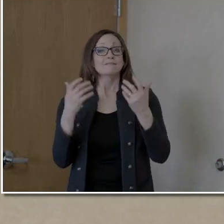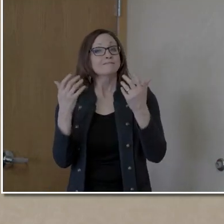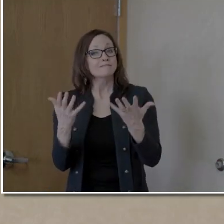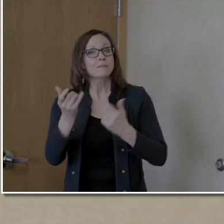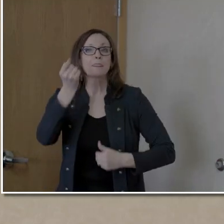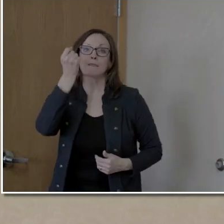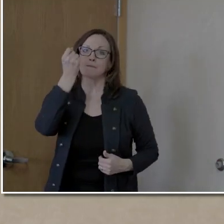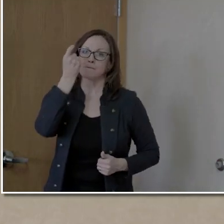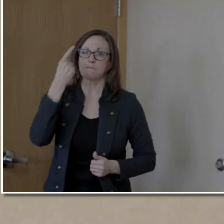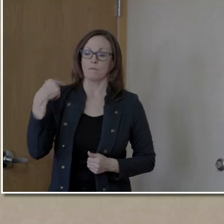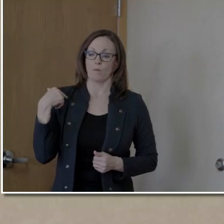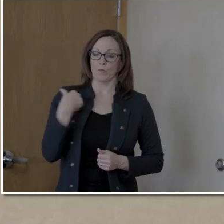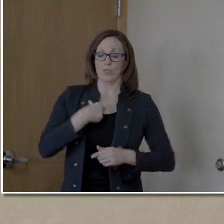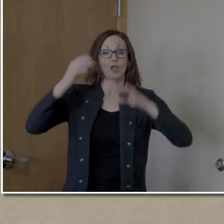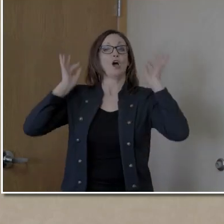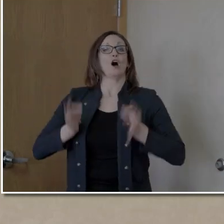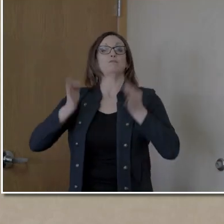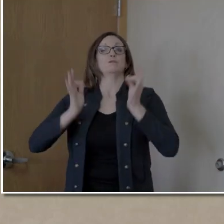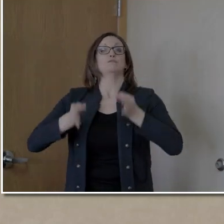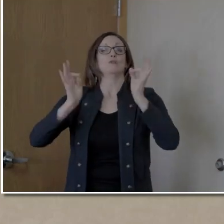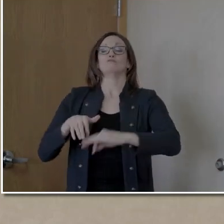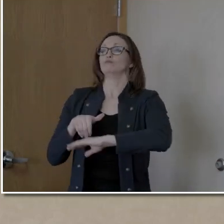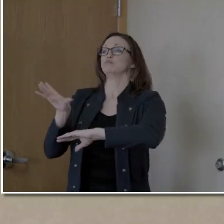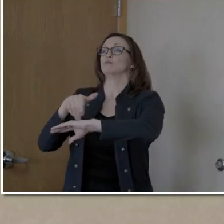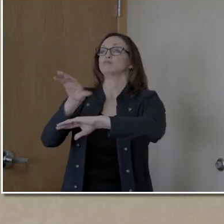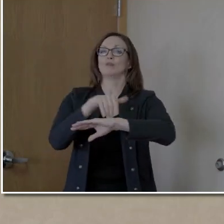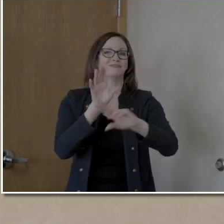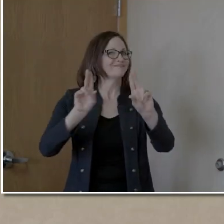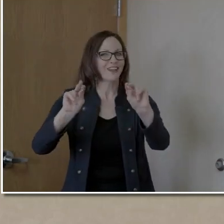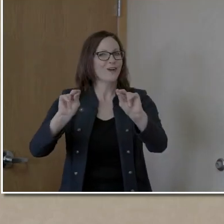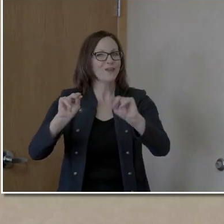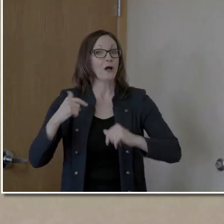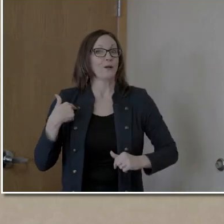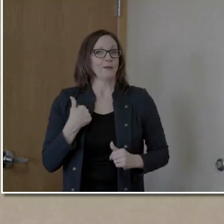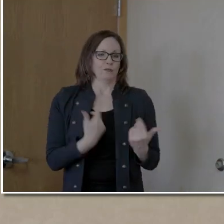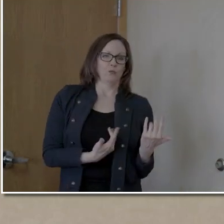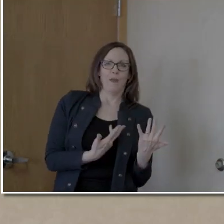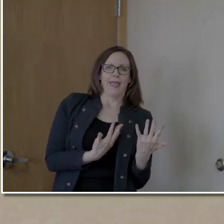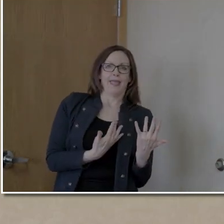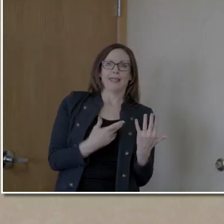to mobilize a significant additional number of guardsmen.